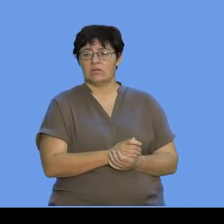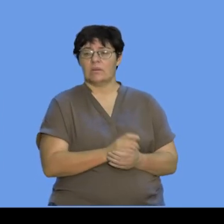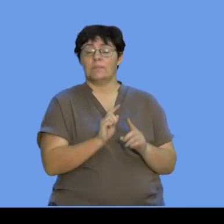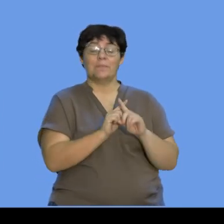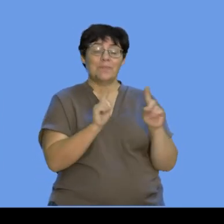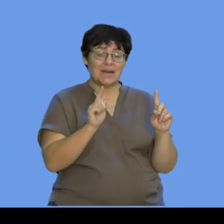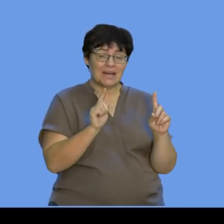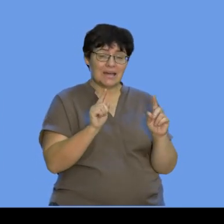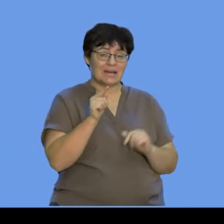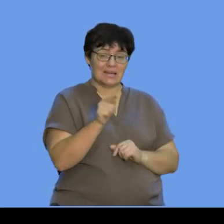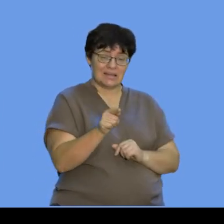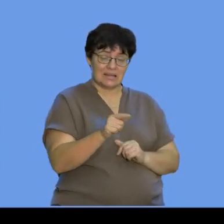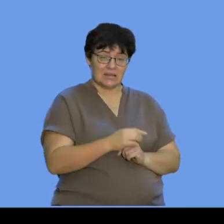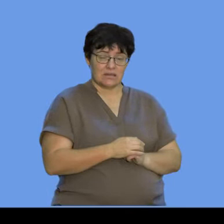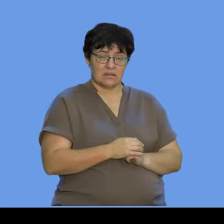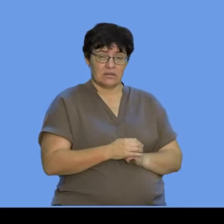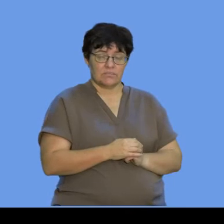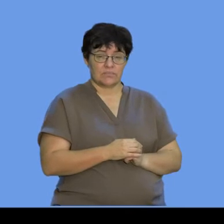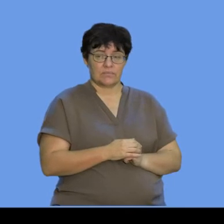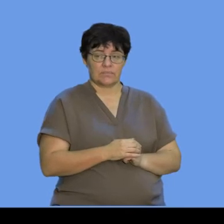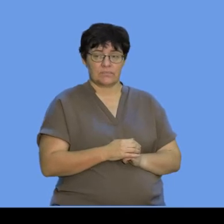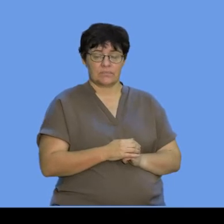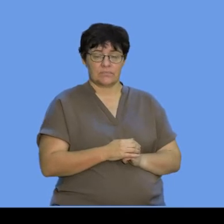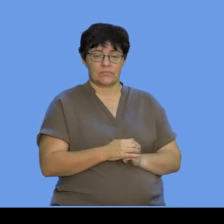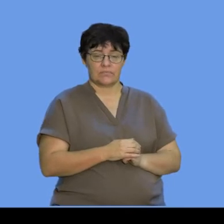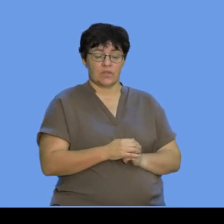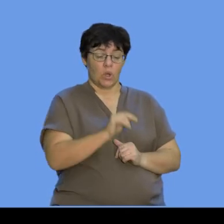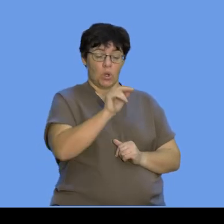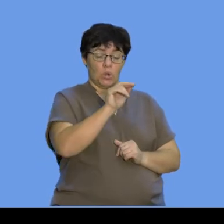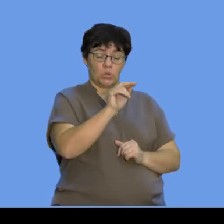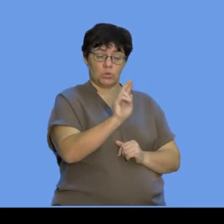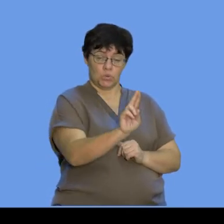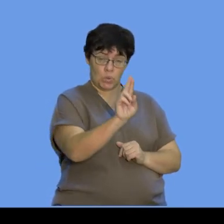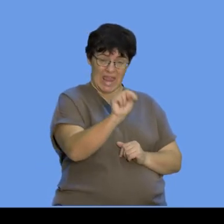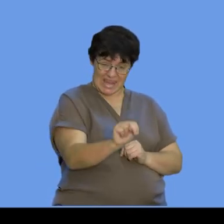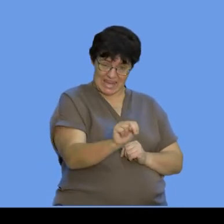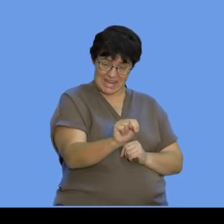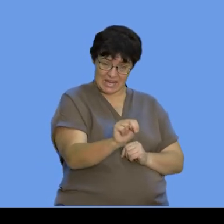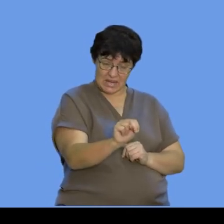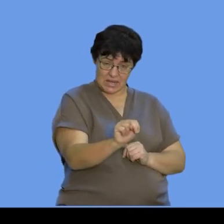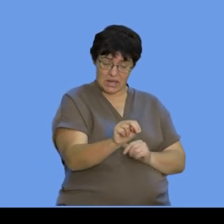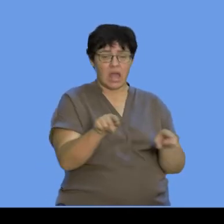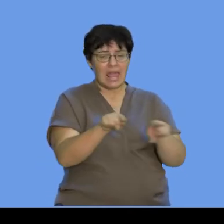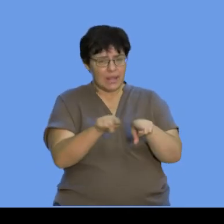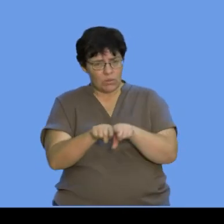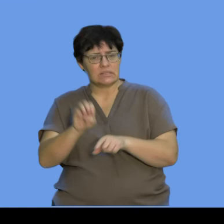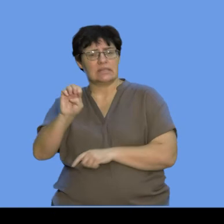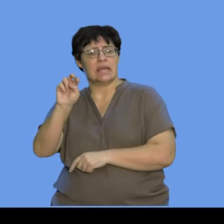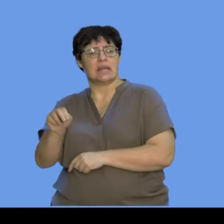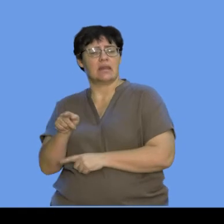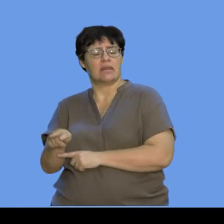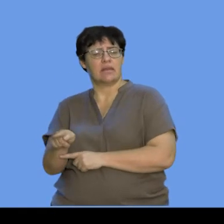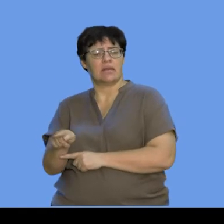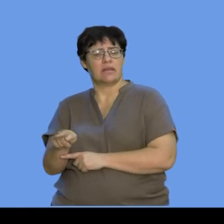say, but I know that my UN is equals to